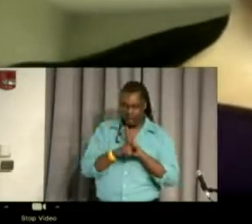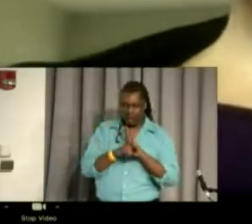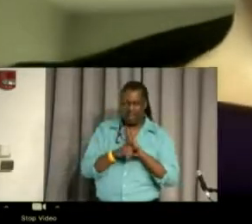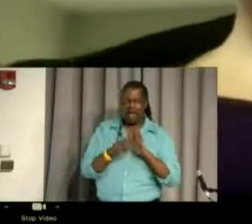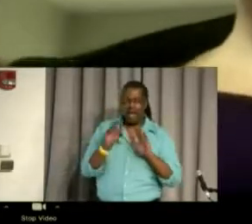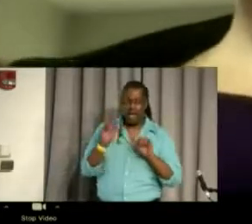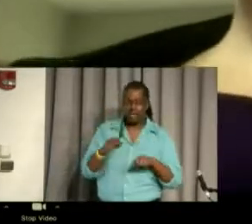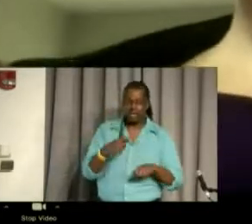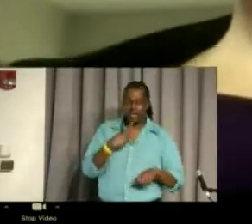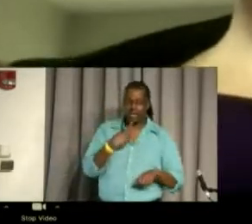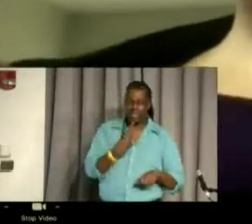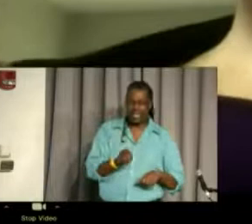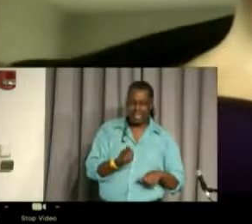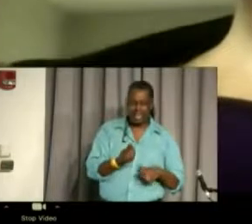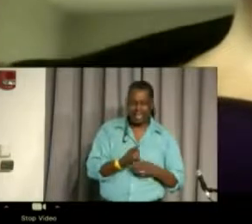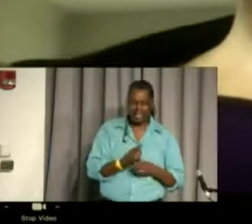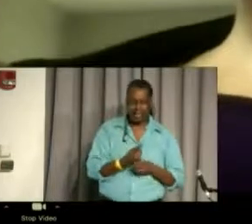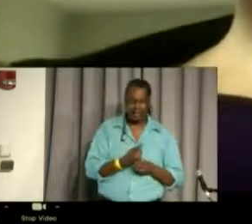say that